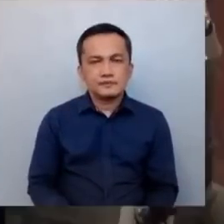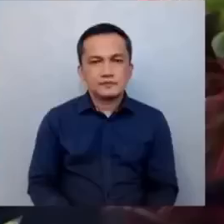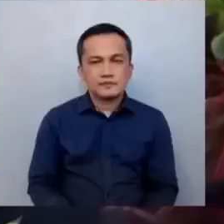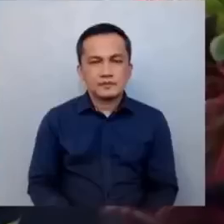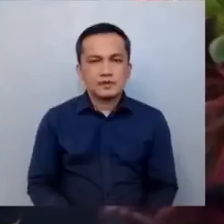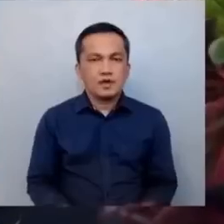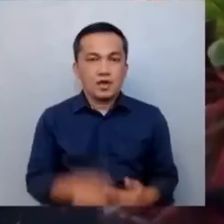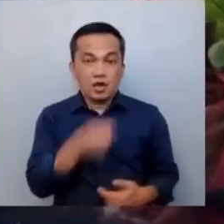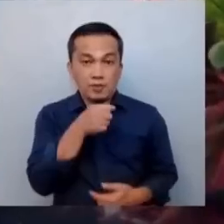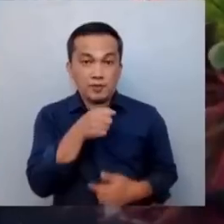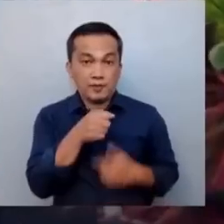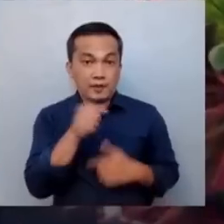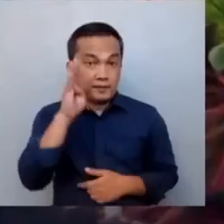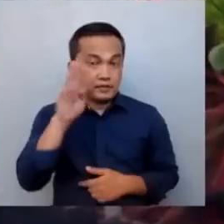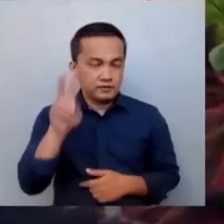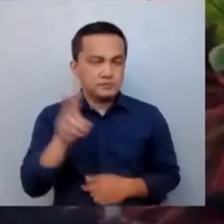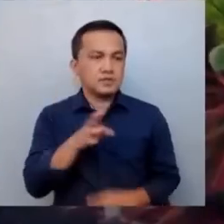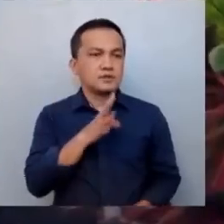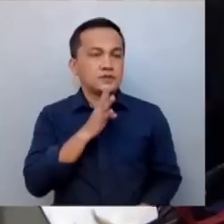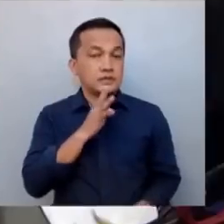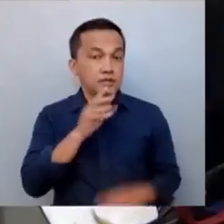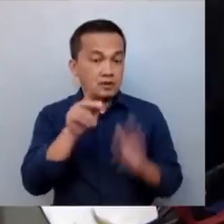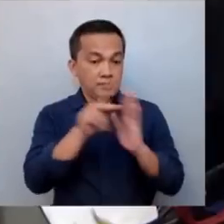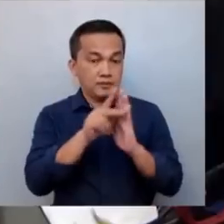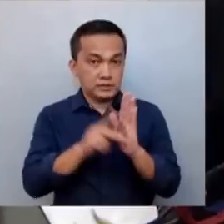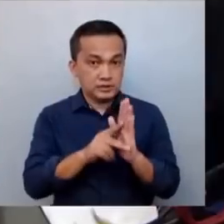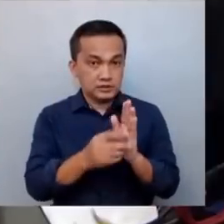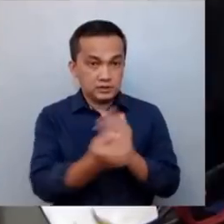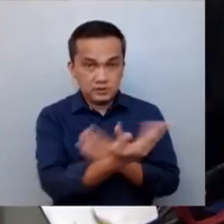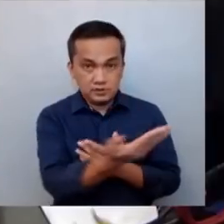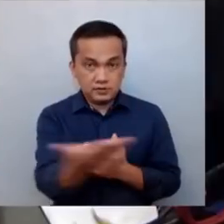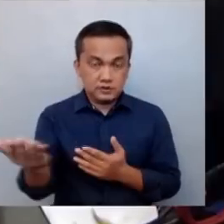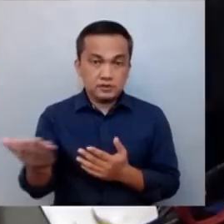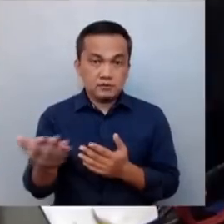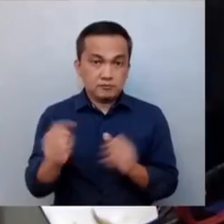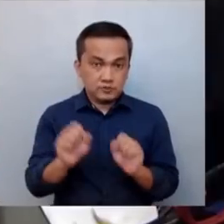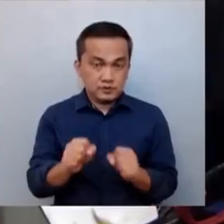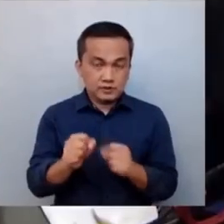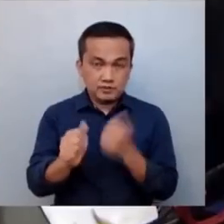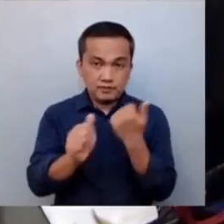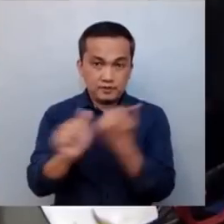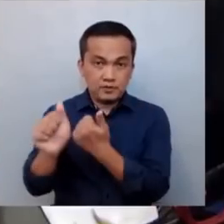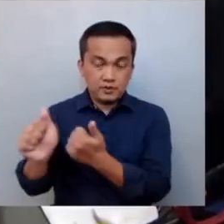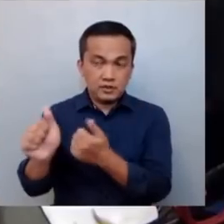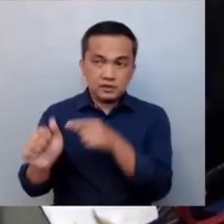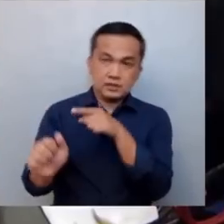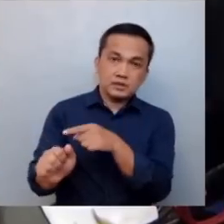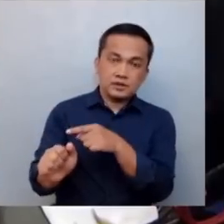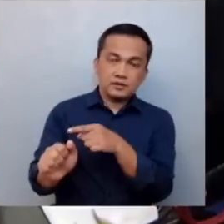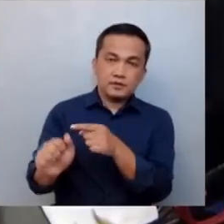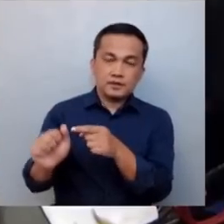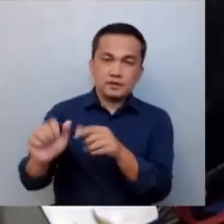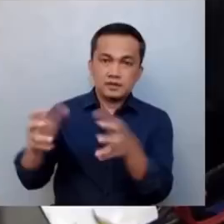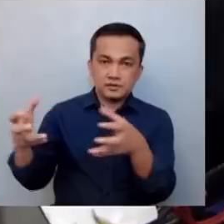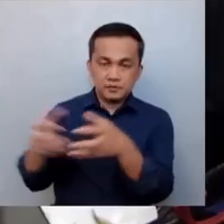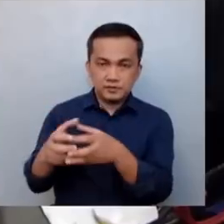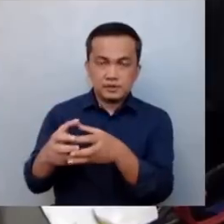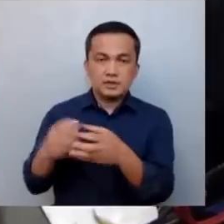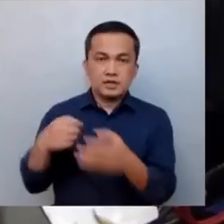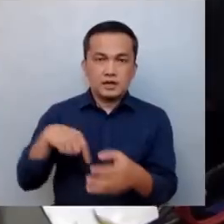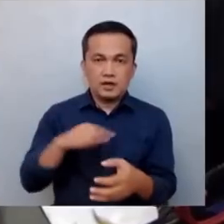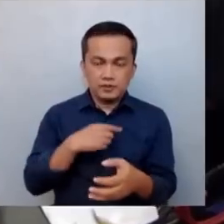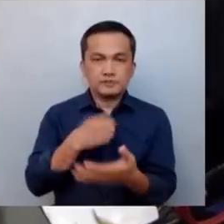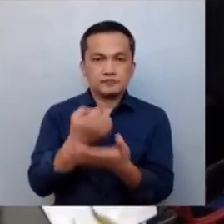The central policy, actually, that everybody else will eventually be following will be that set out by our economic